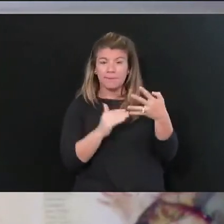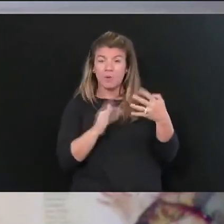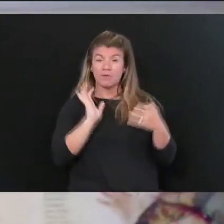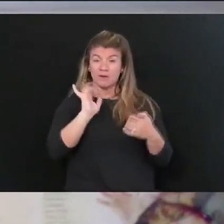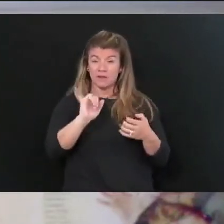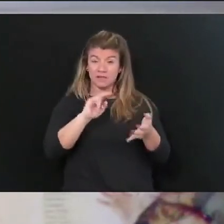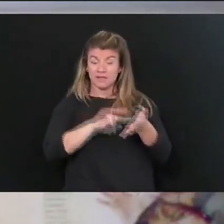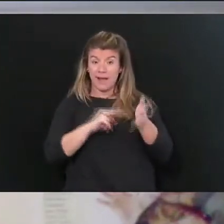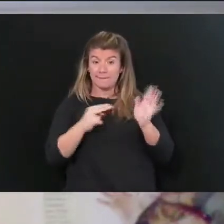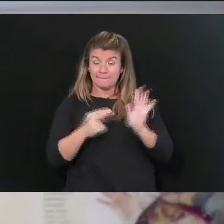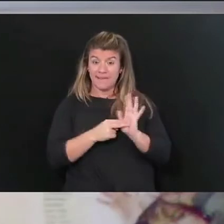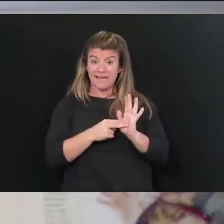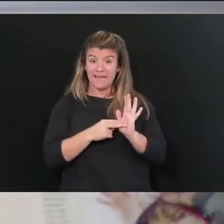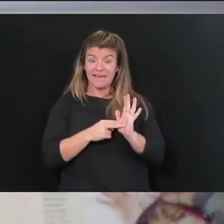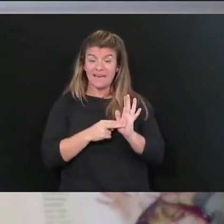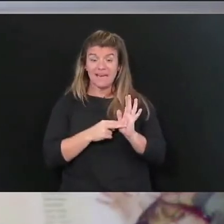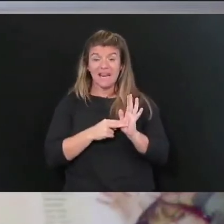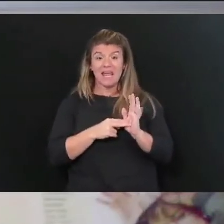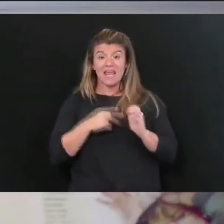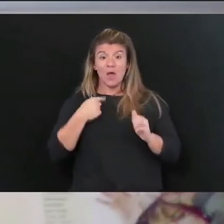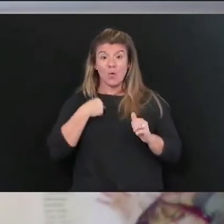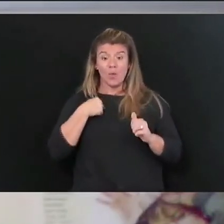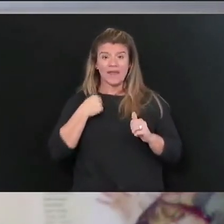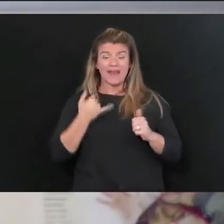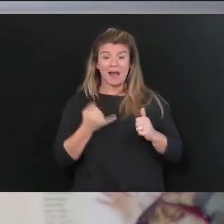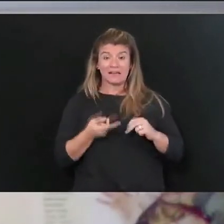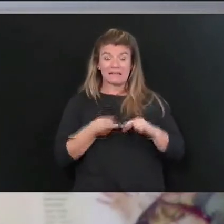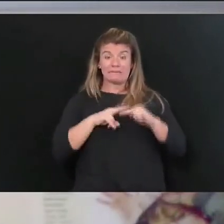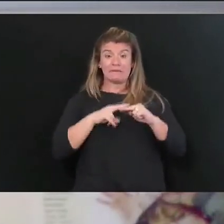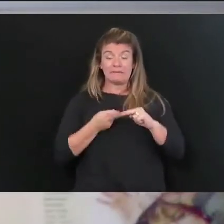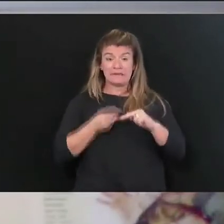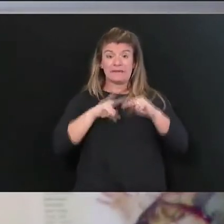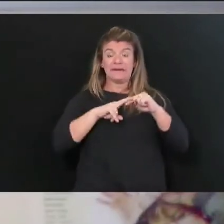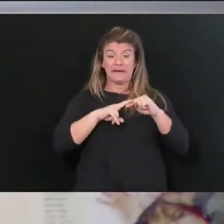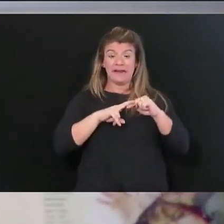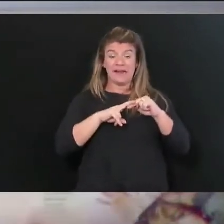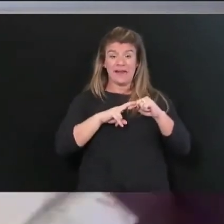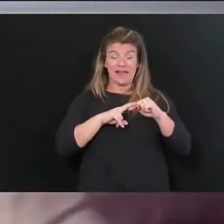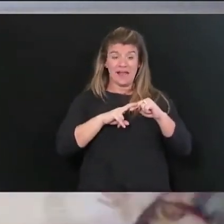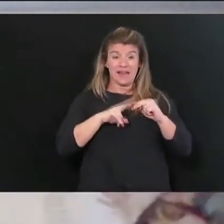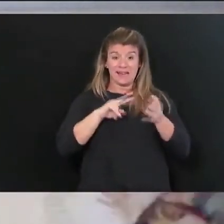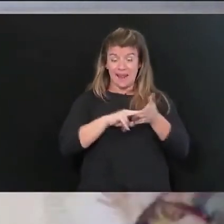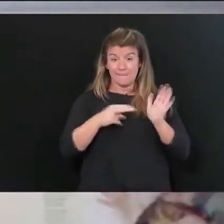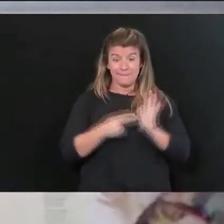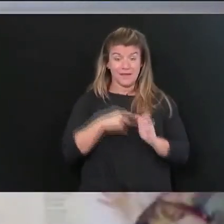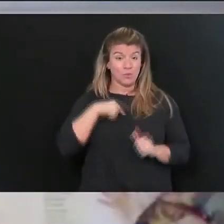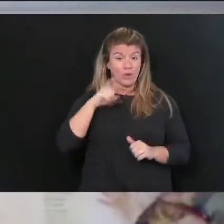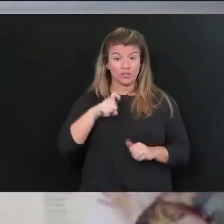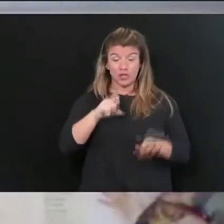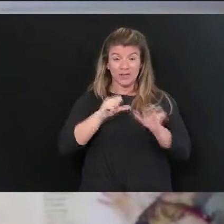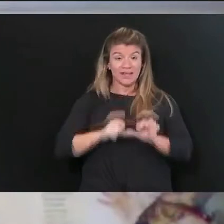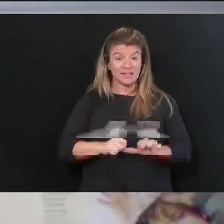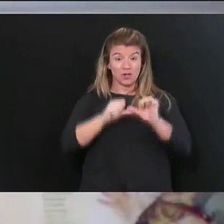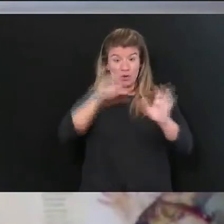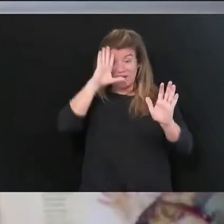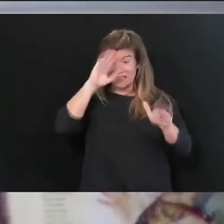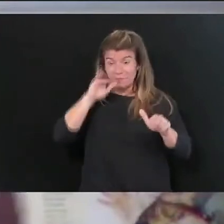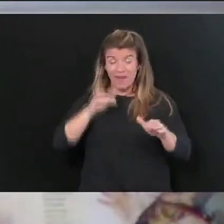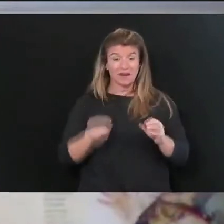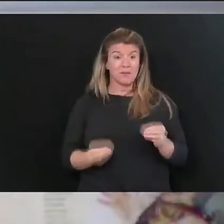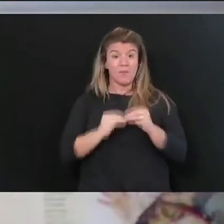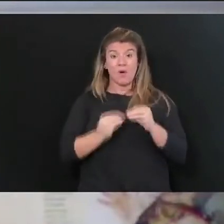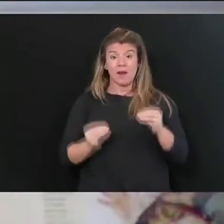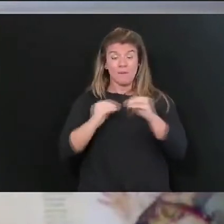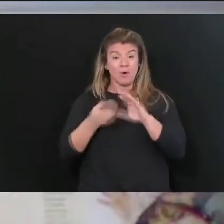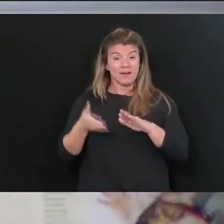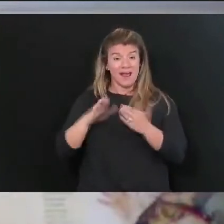mean, given the fact that we keep increasing this rate, that we can just expect exponential deaths throughout the rest of the year? Do we see a cap to